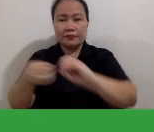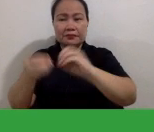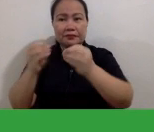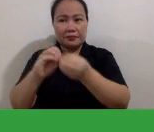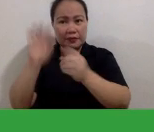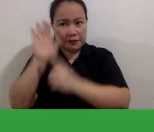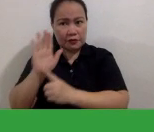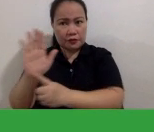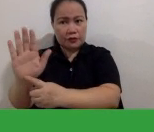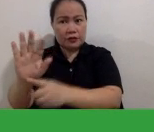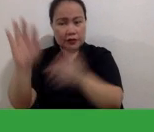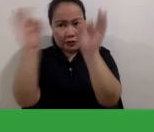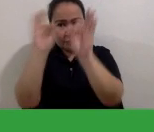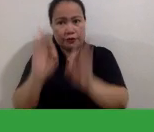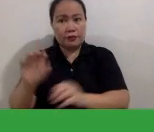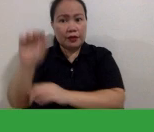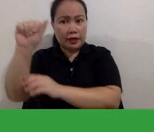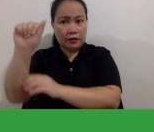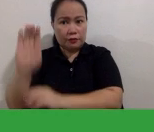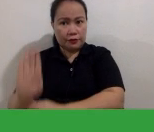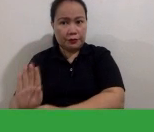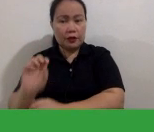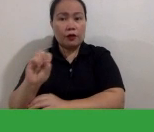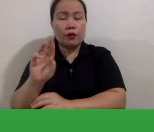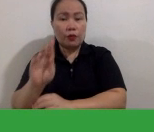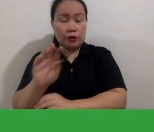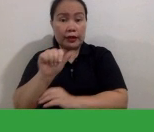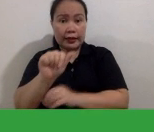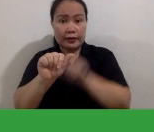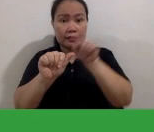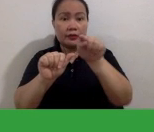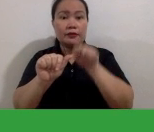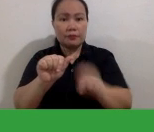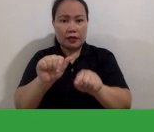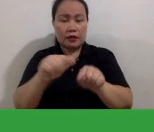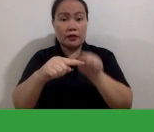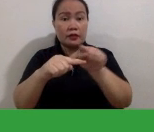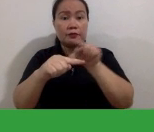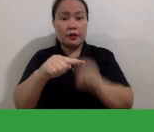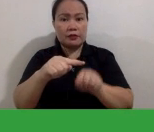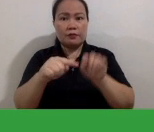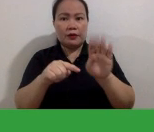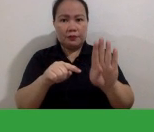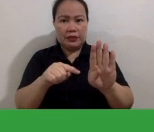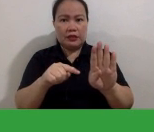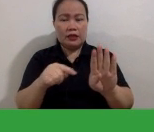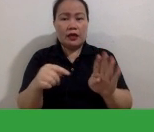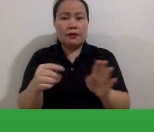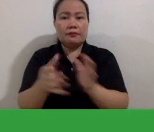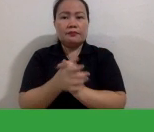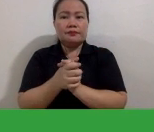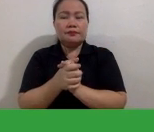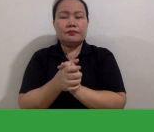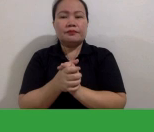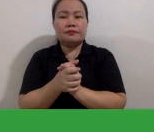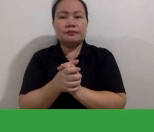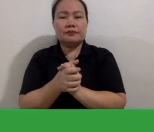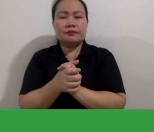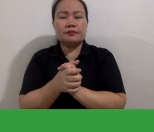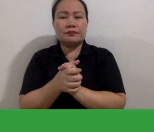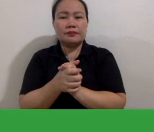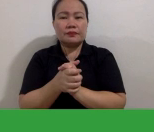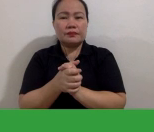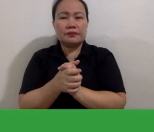be expressed in the form A over B, or we can rewrite this as A divided by B. Ito po yung symbol